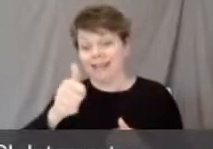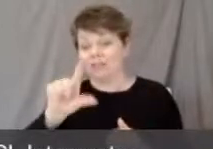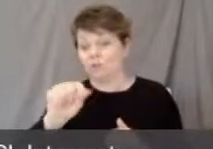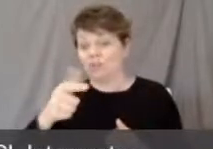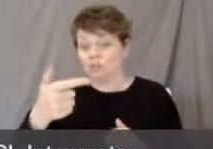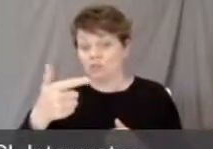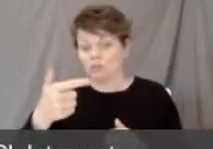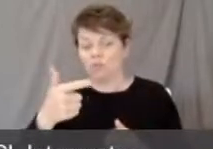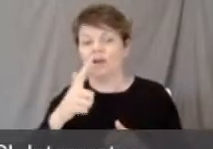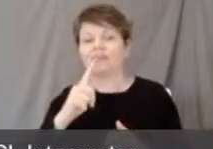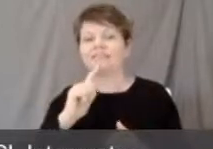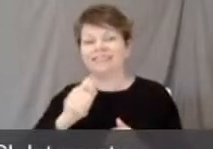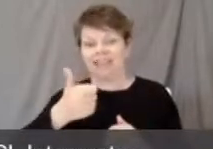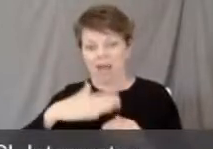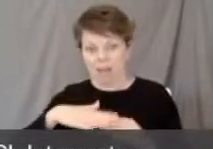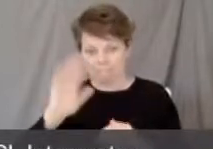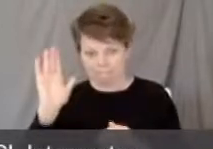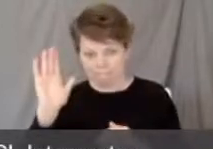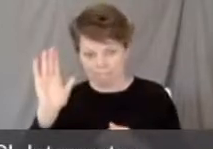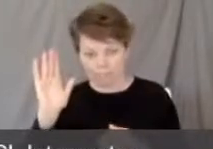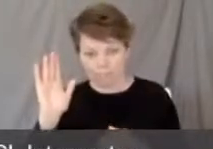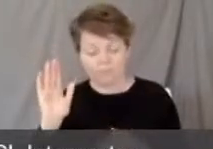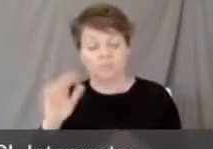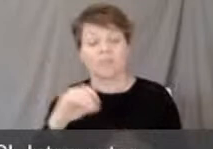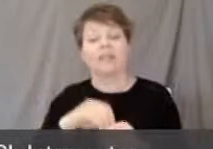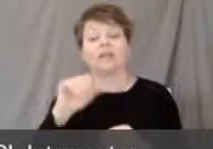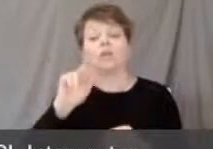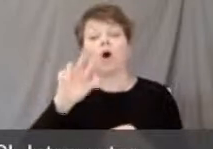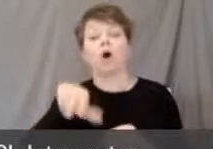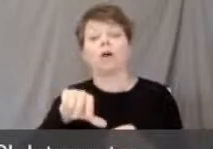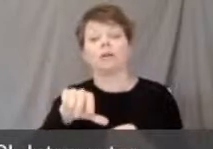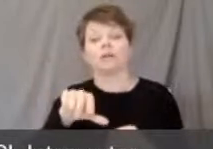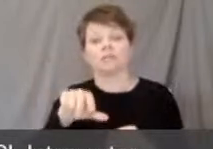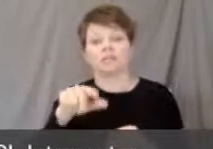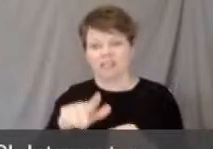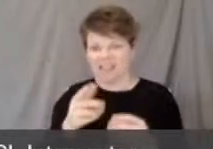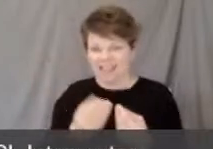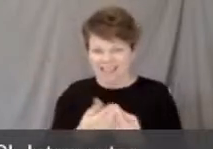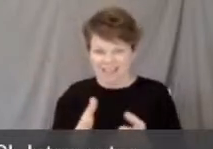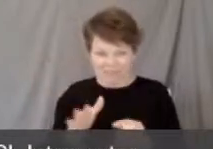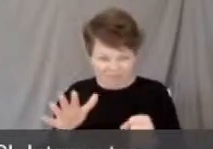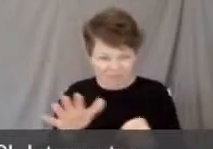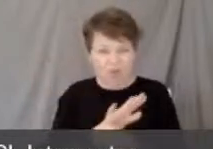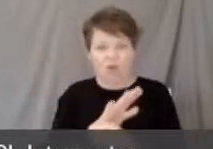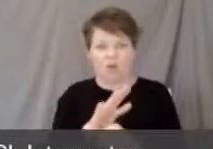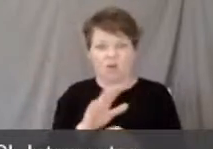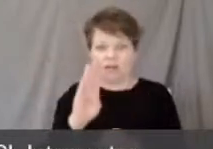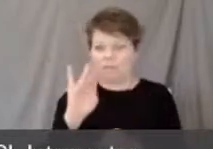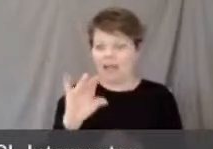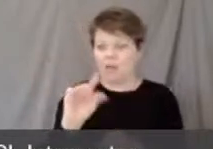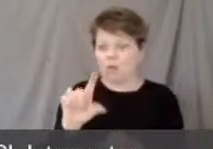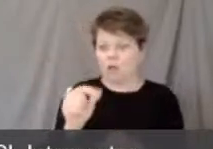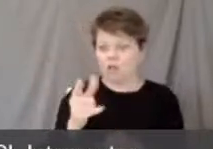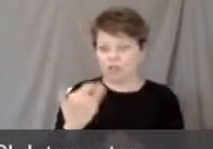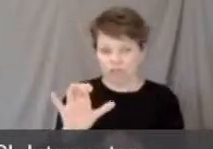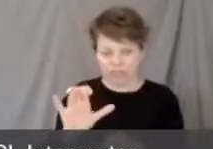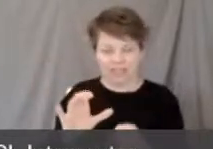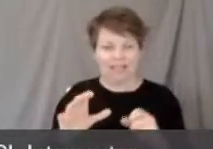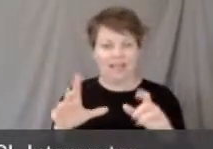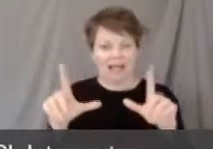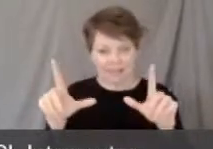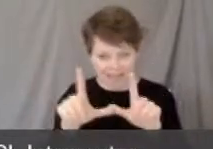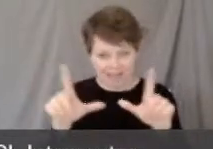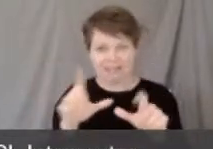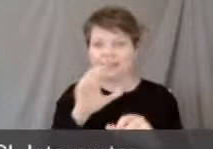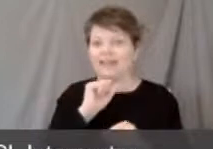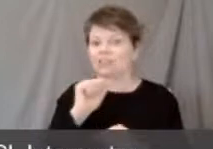2021. In August, Pfizer actually submitted the full biologics license application for the COVID-19 vaccine for ages